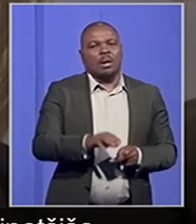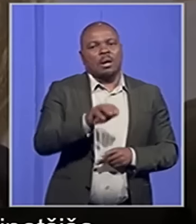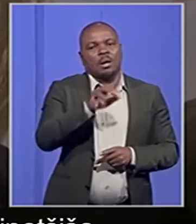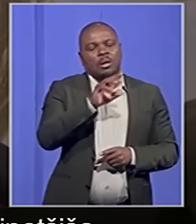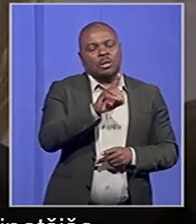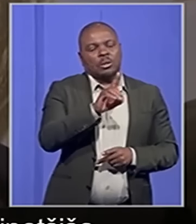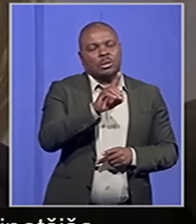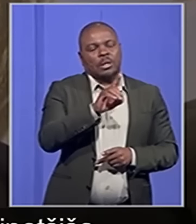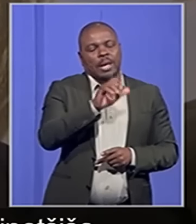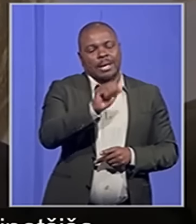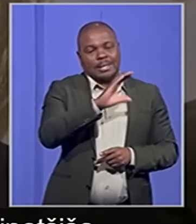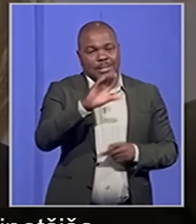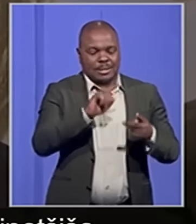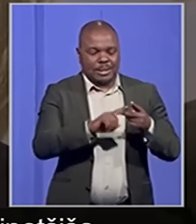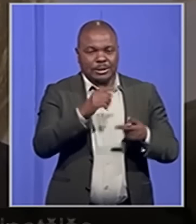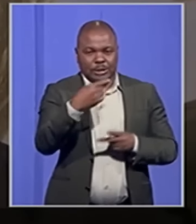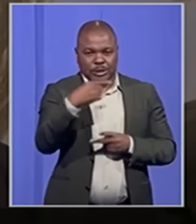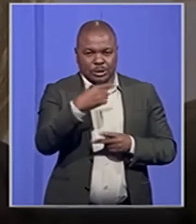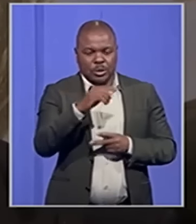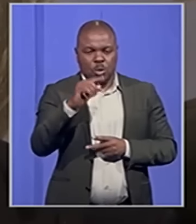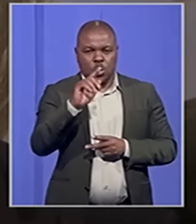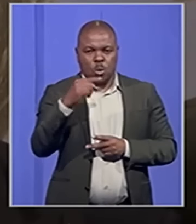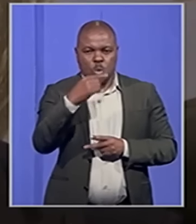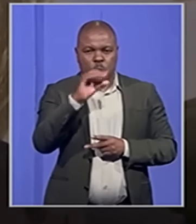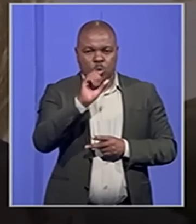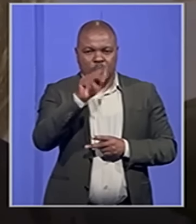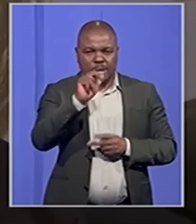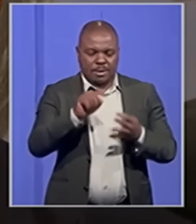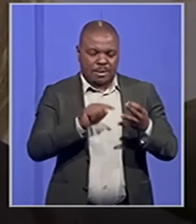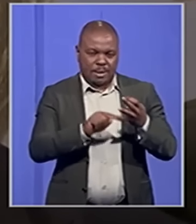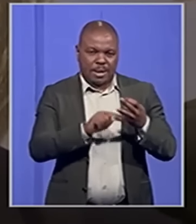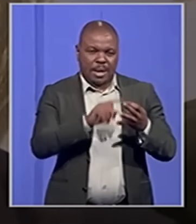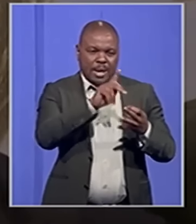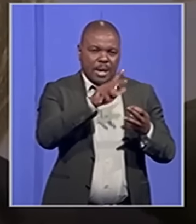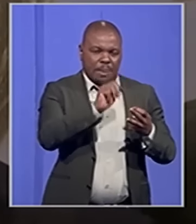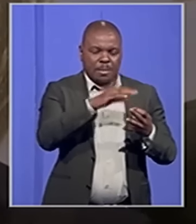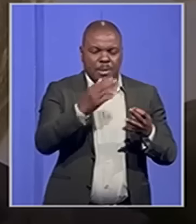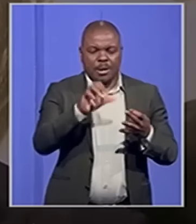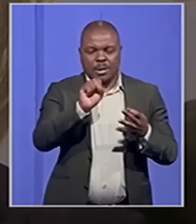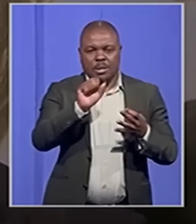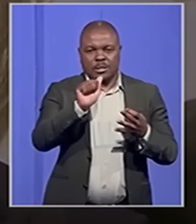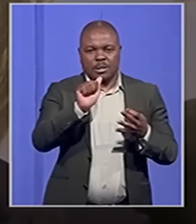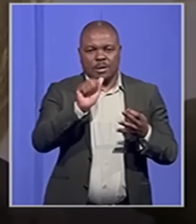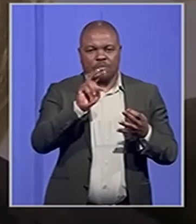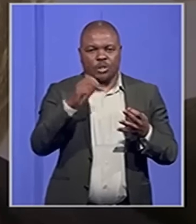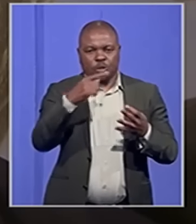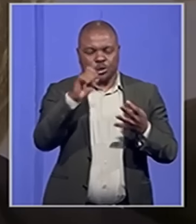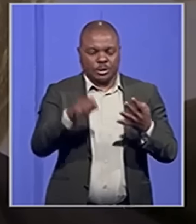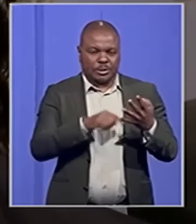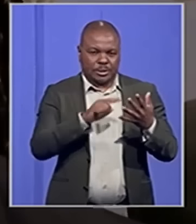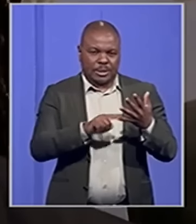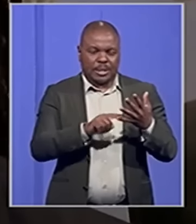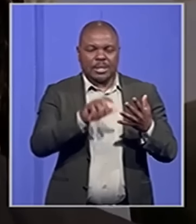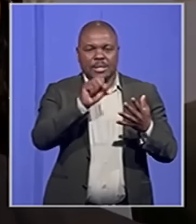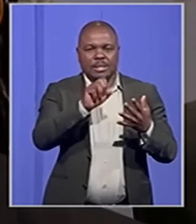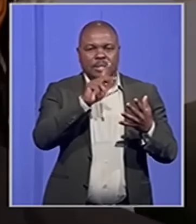SC, Judge G.G. Hussein, Judge K.M. Savage, and Judge A.